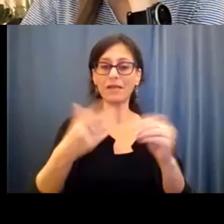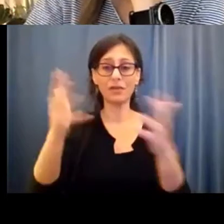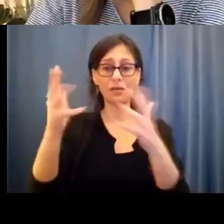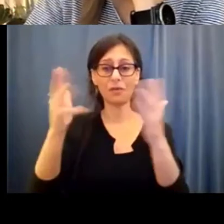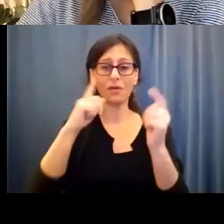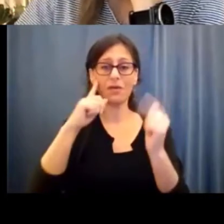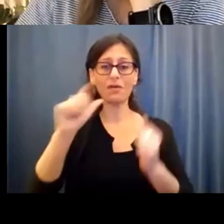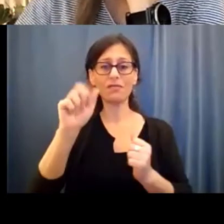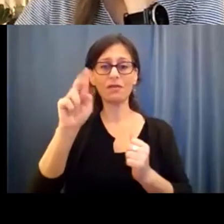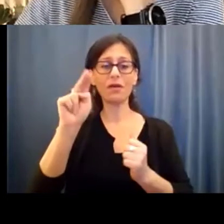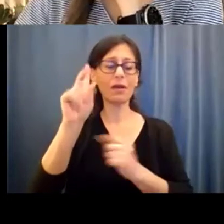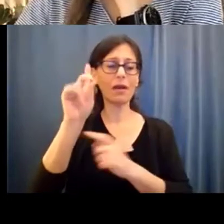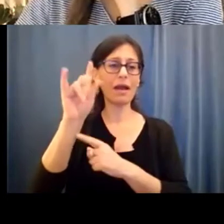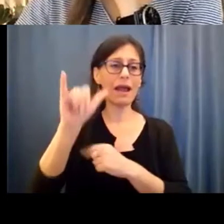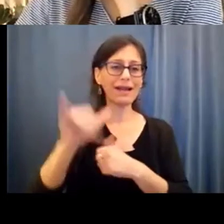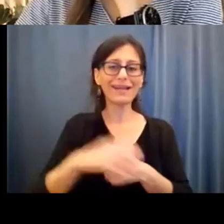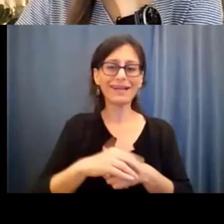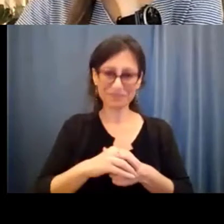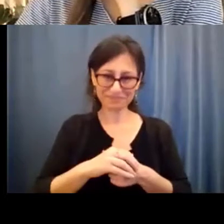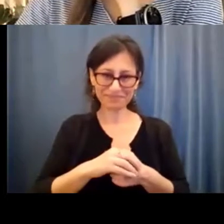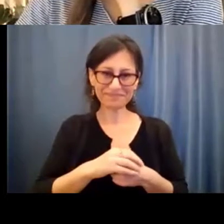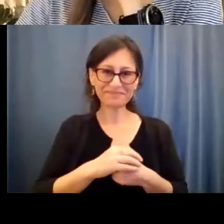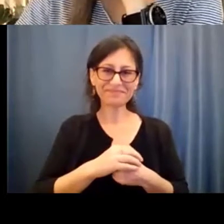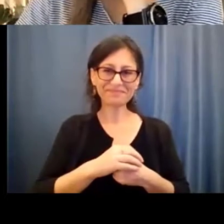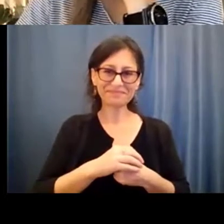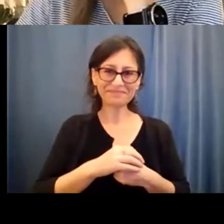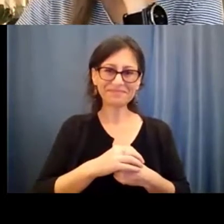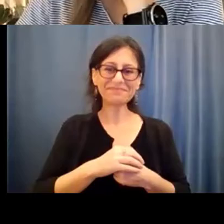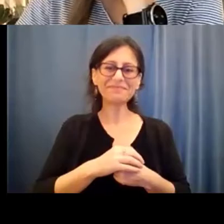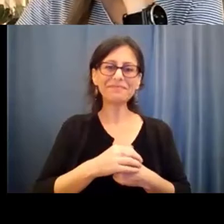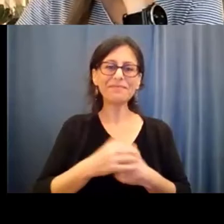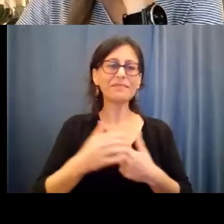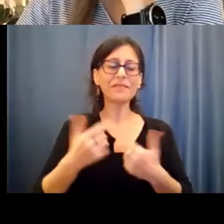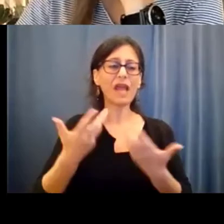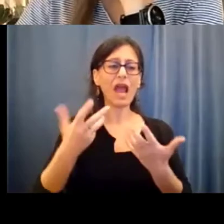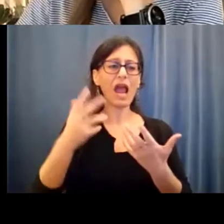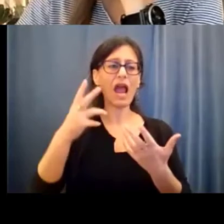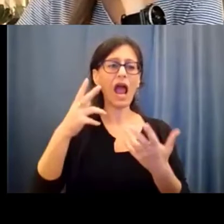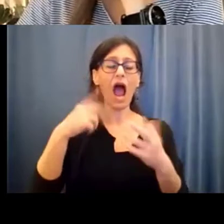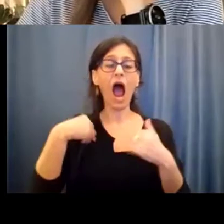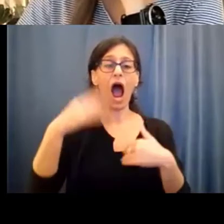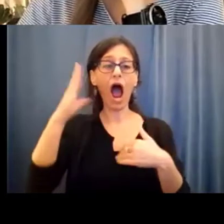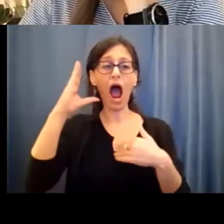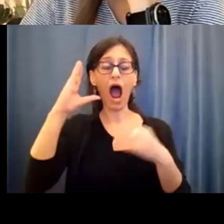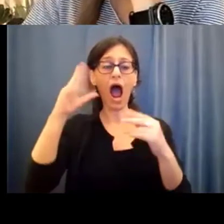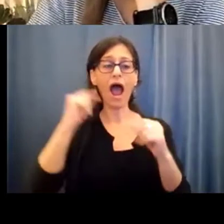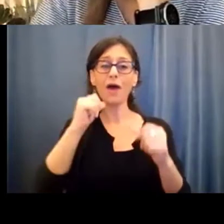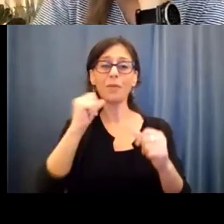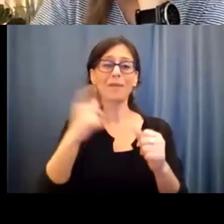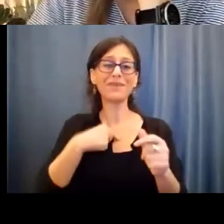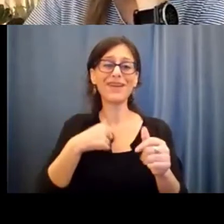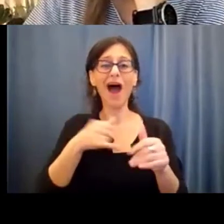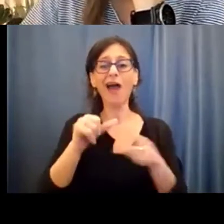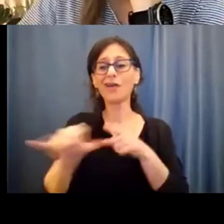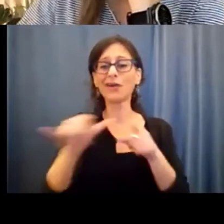for Andy. Sorry, I have cerebral palsy. Sometimes it's harder. So hopefully I'm not cursing anyone out in sign